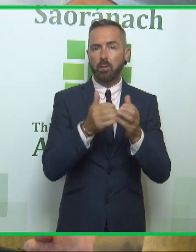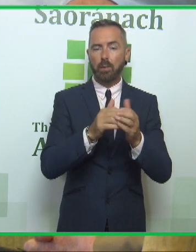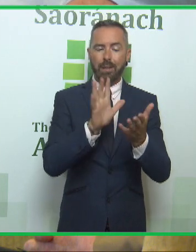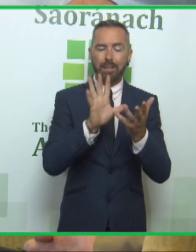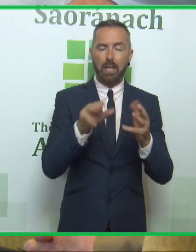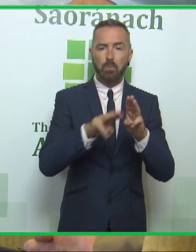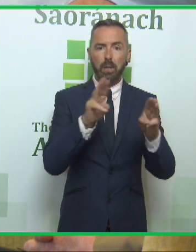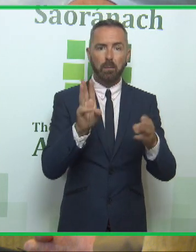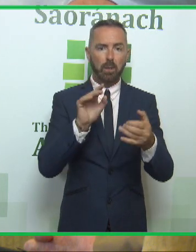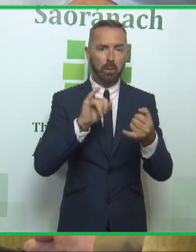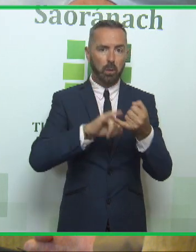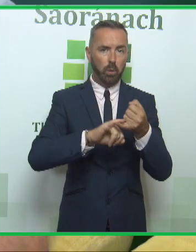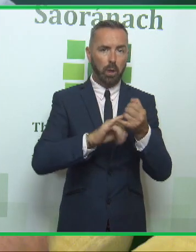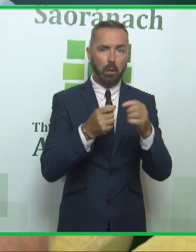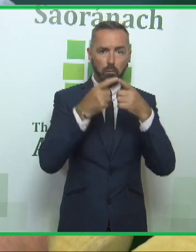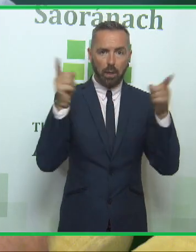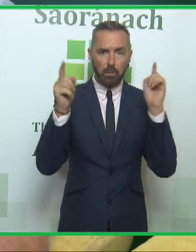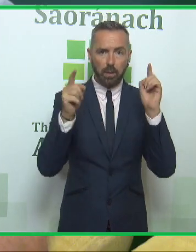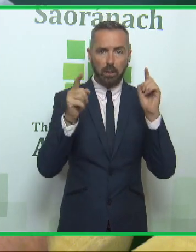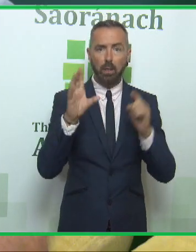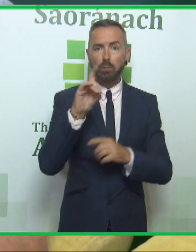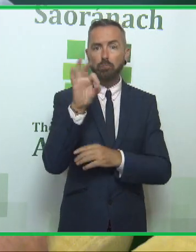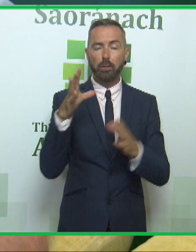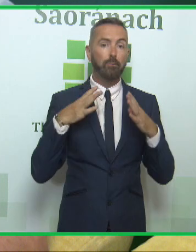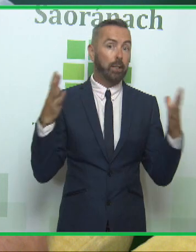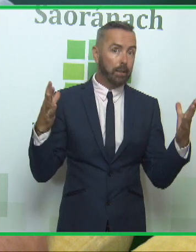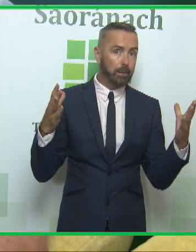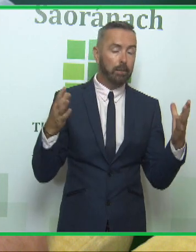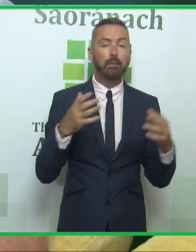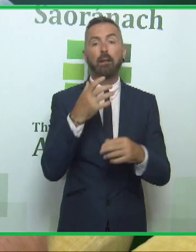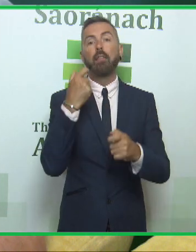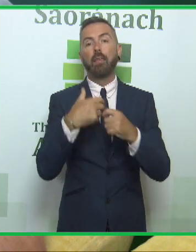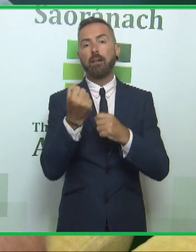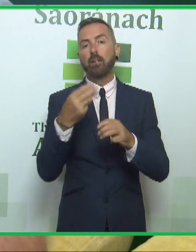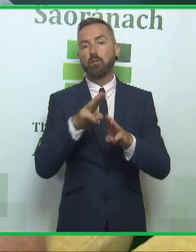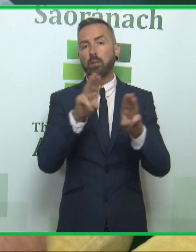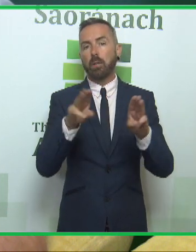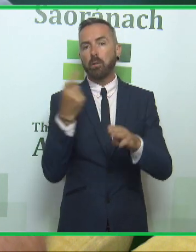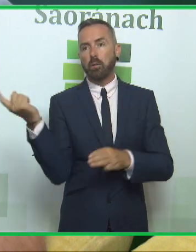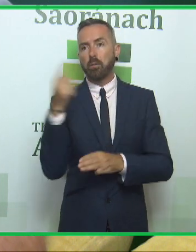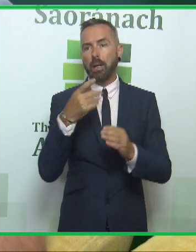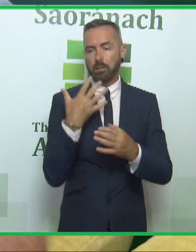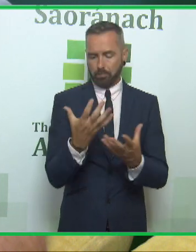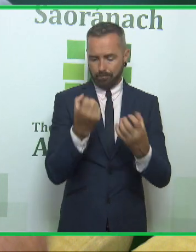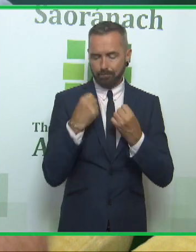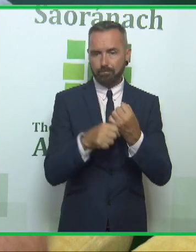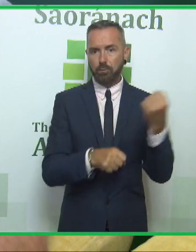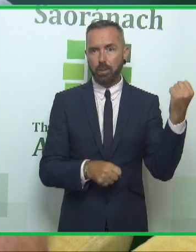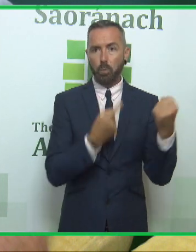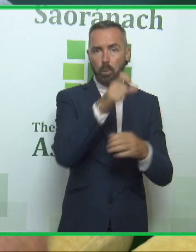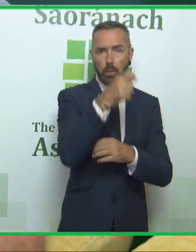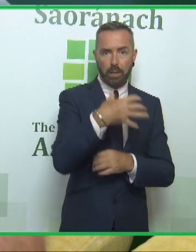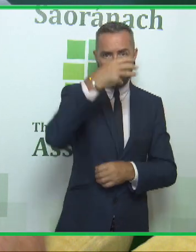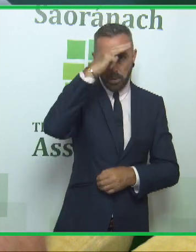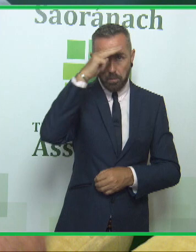who graduated drug-free. And then within that then we had 3 people who had come back who just got degrees, 1 person who got a master's and 1 person who was